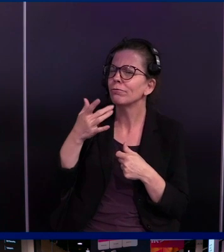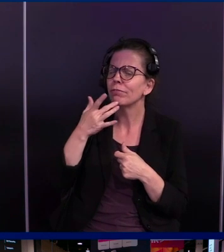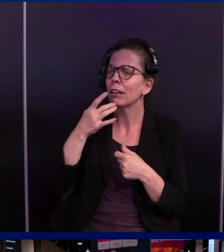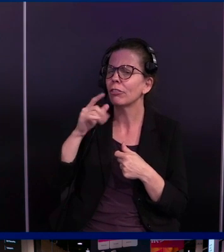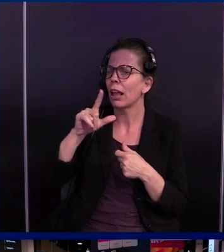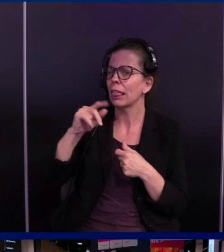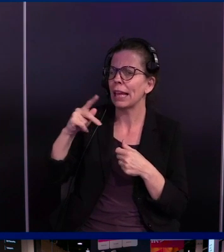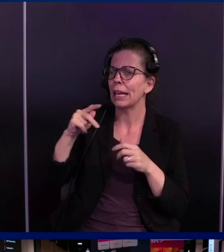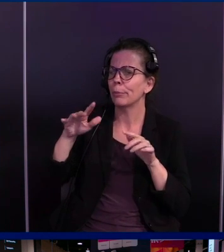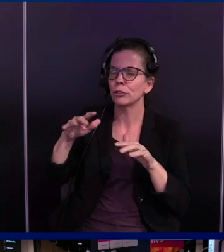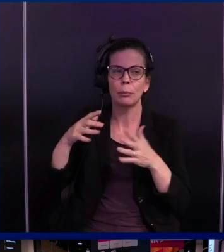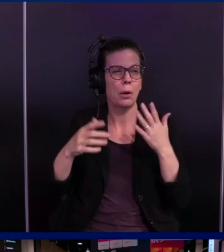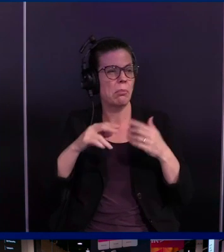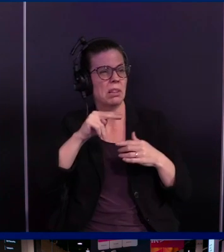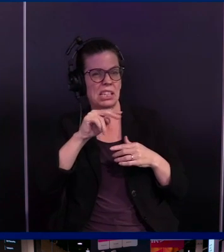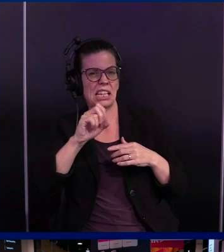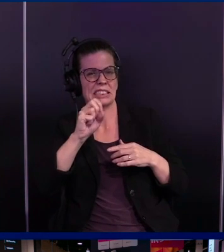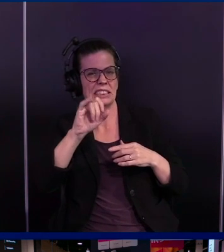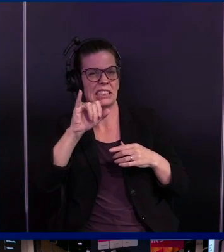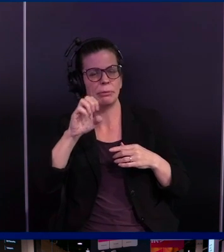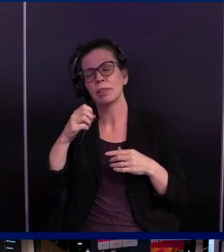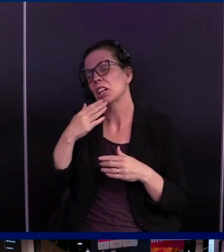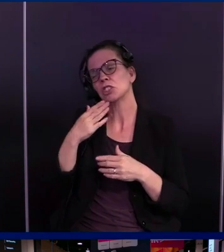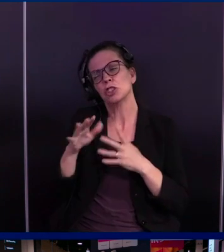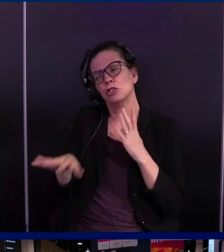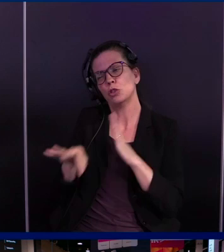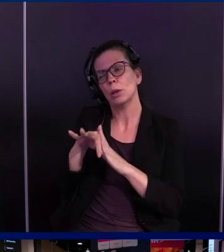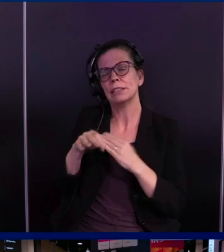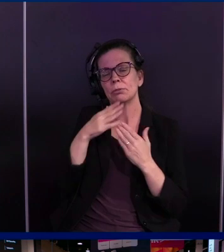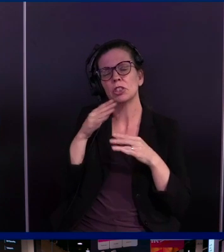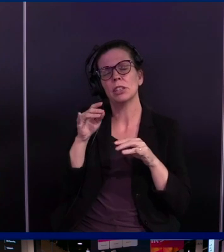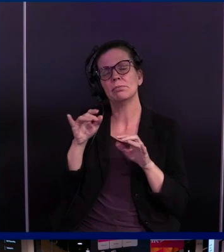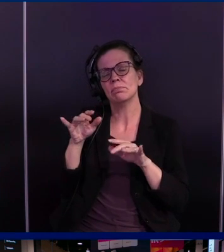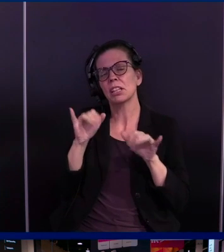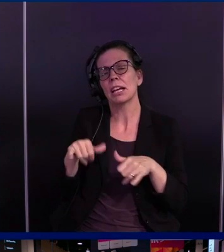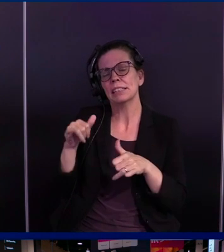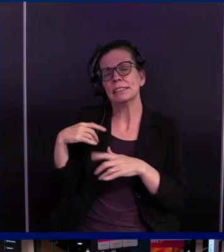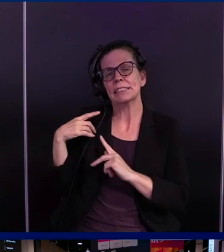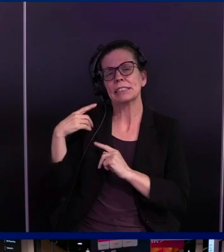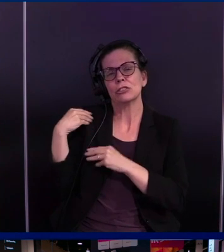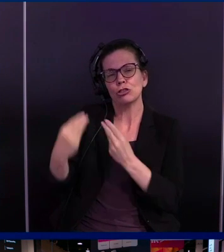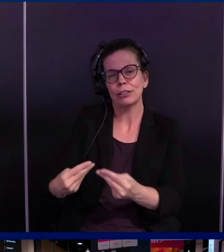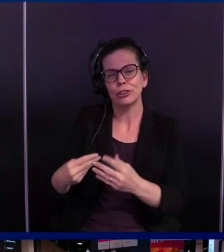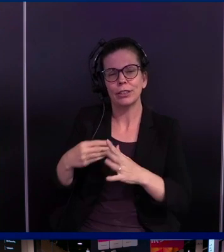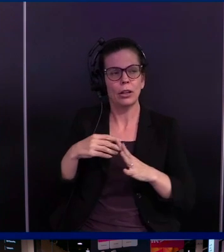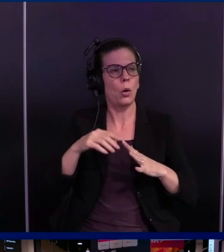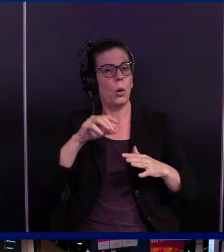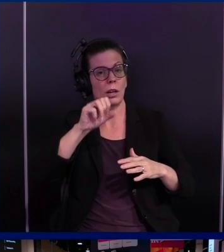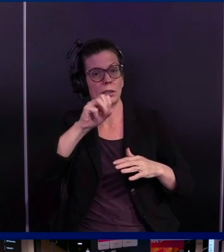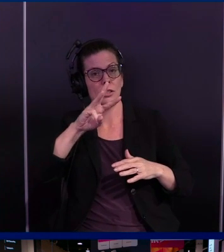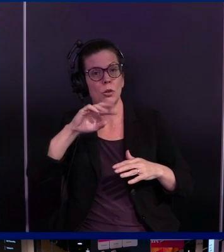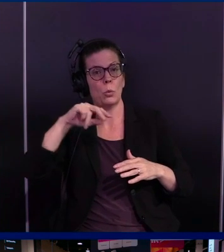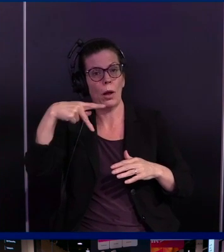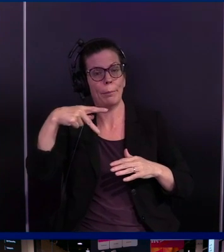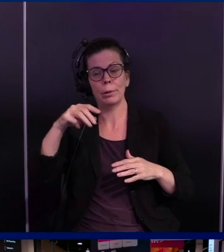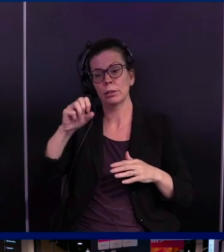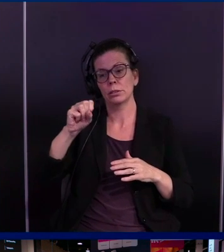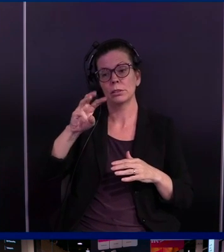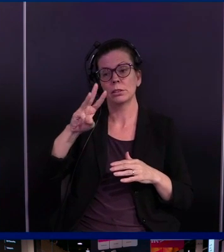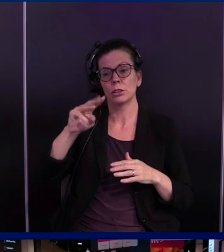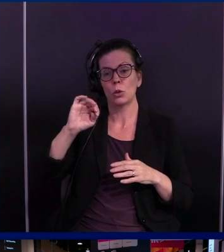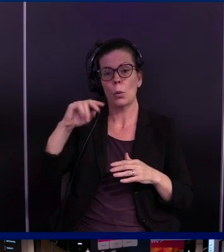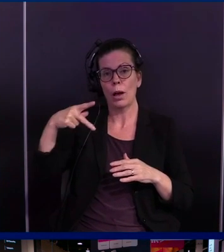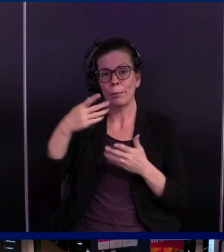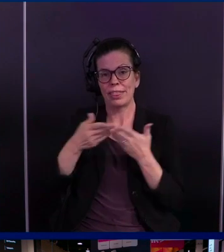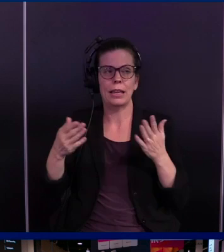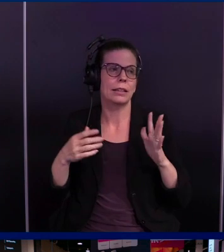It's probably Nessie. Okay, it's a good choice. Yeah. Yeah. Solid. Yeah. The classics never go out of style. The classics or the swamp thing. We got a question